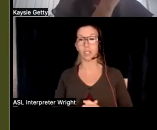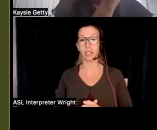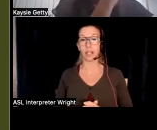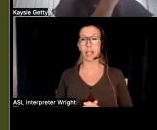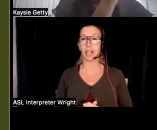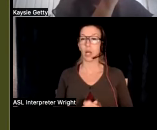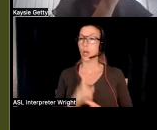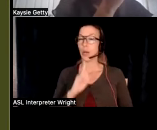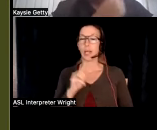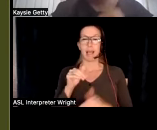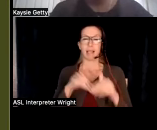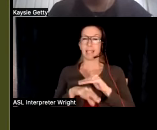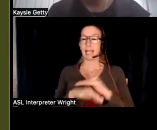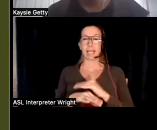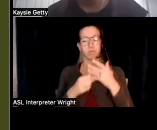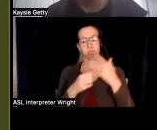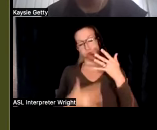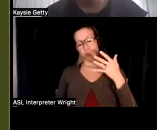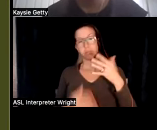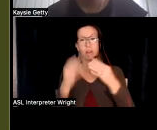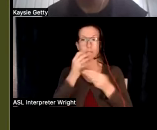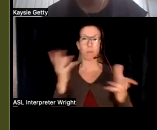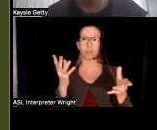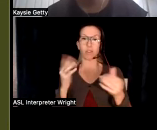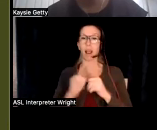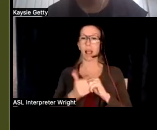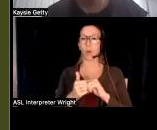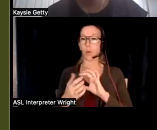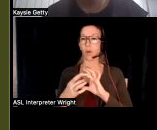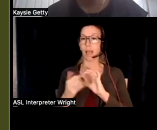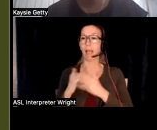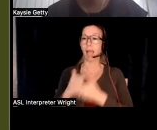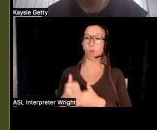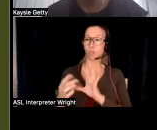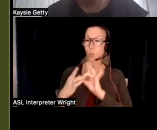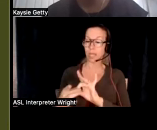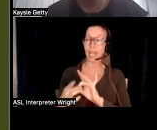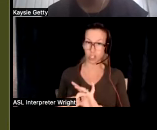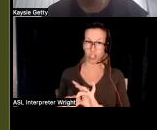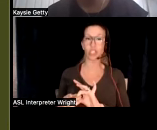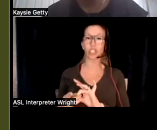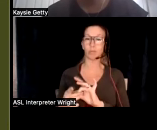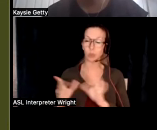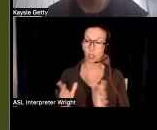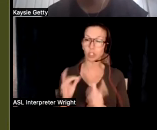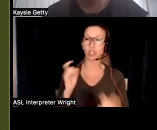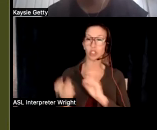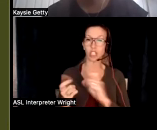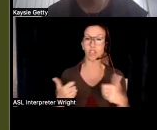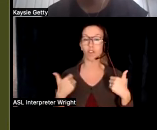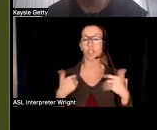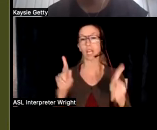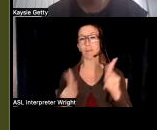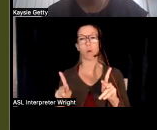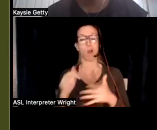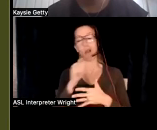very accessible set of information about what helps relationships be transformational, what helps them promote change with young people. So all of